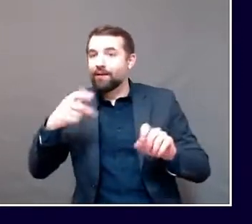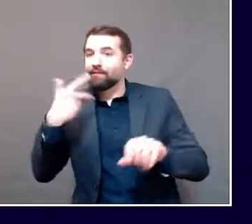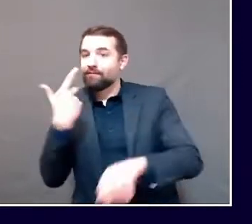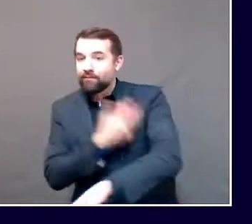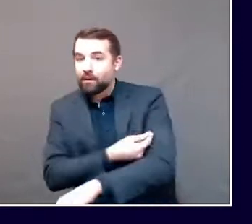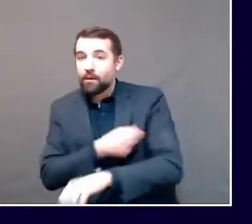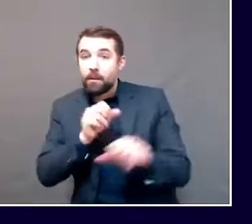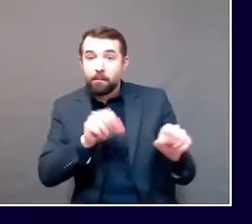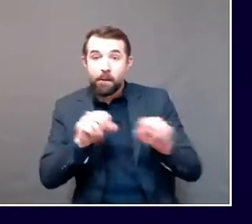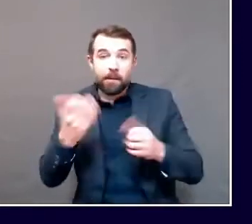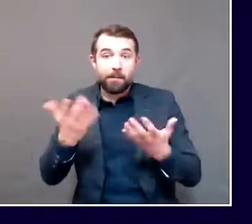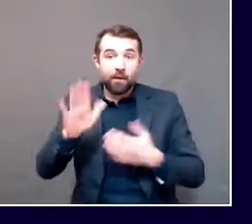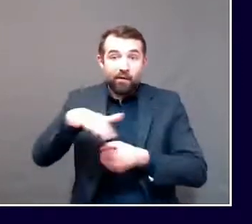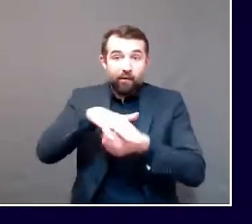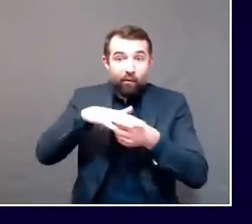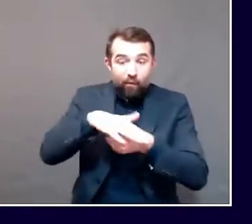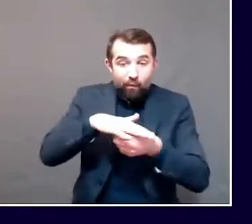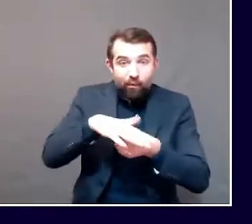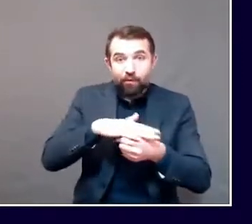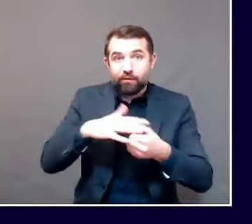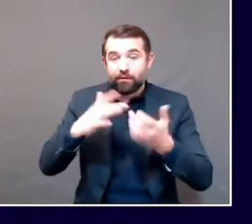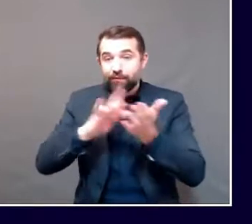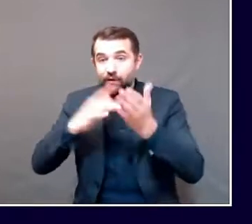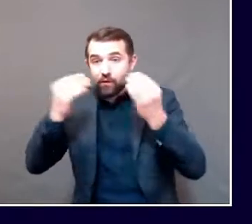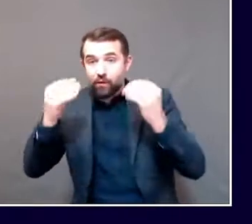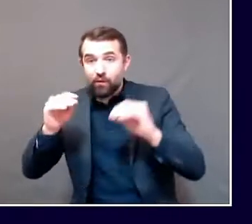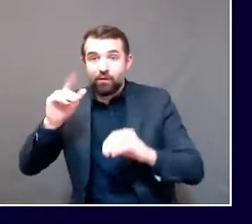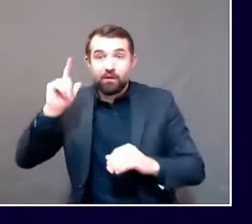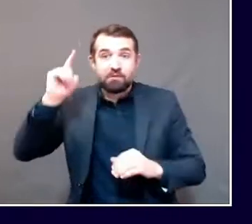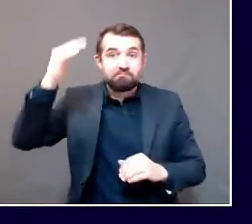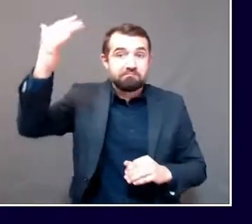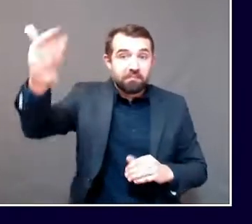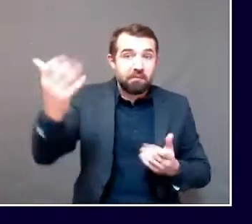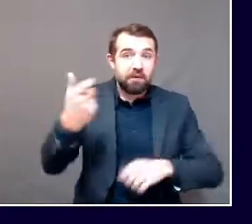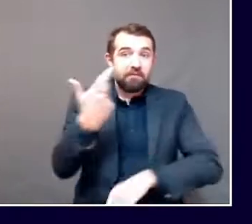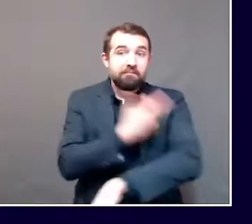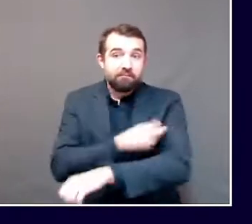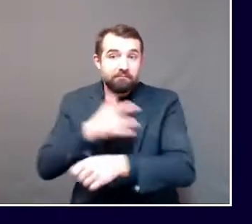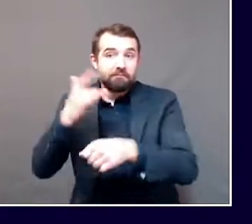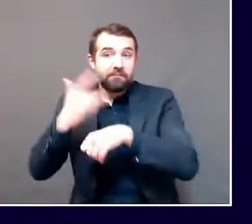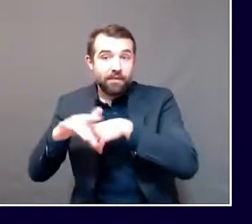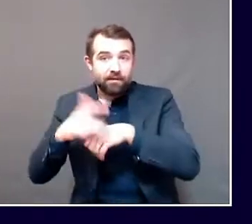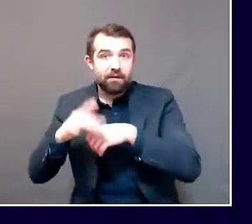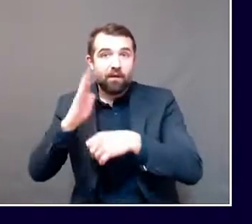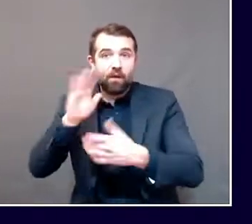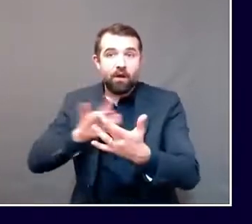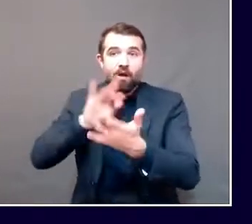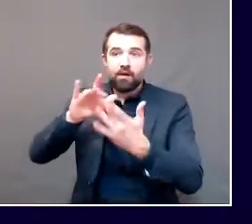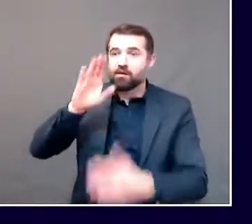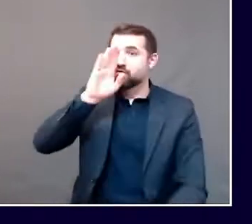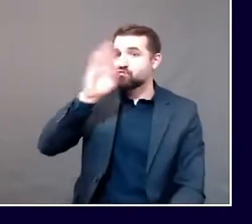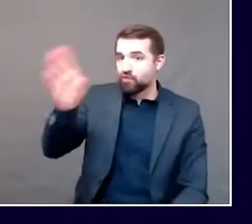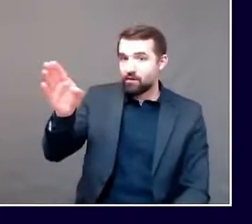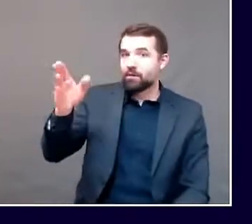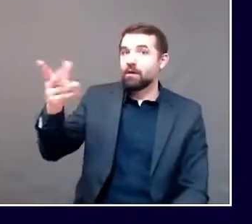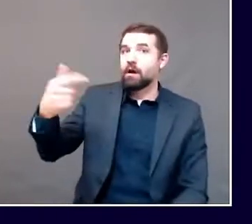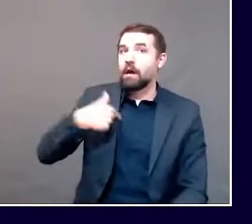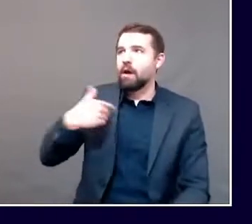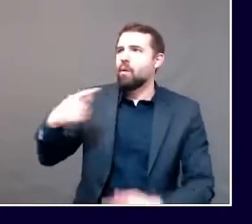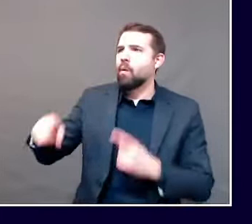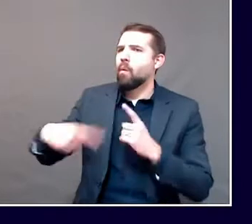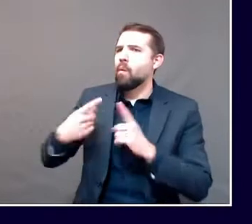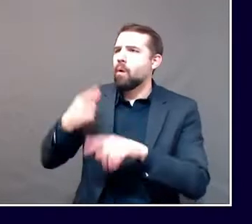I just wanted to temper that and make sure I was being straight with everybody about what this will do and what it won't do. In terms of